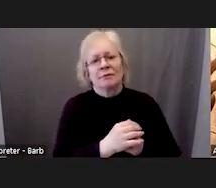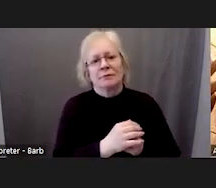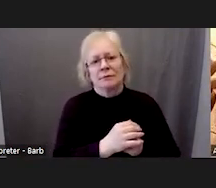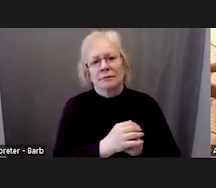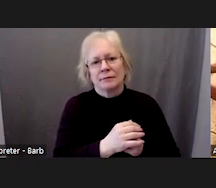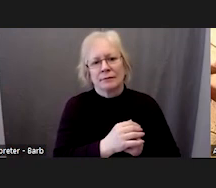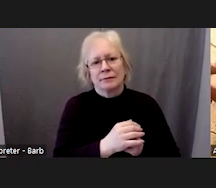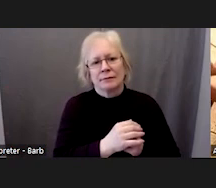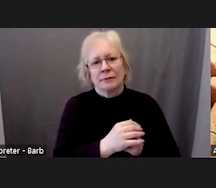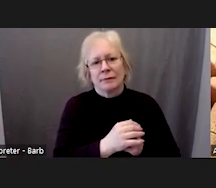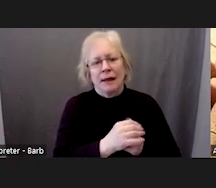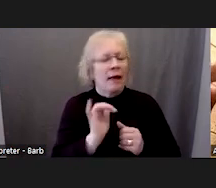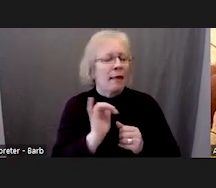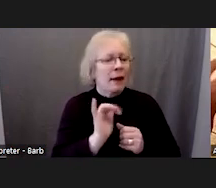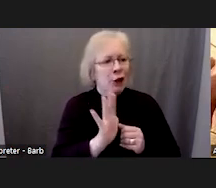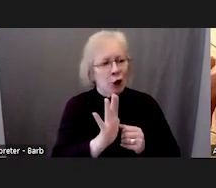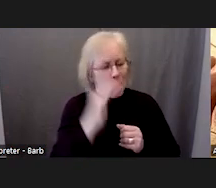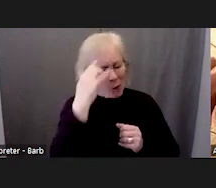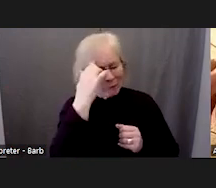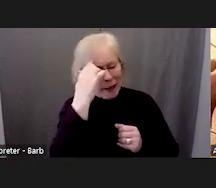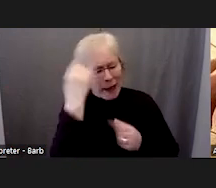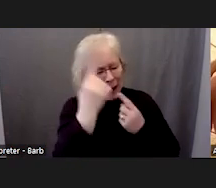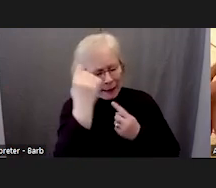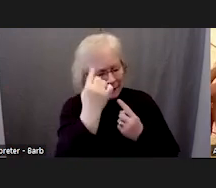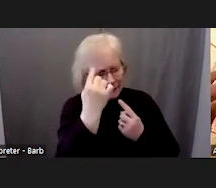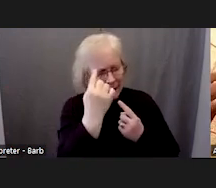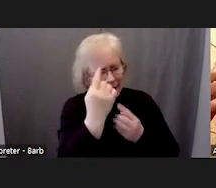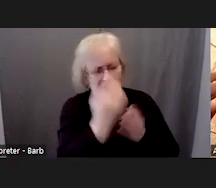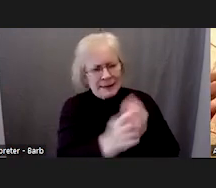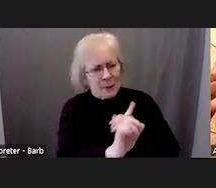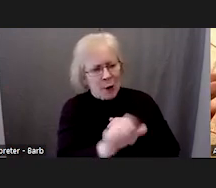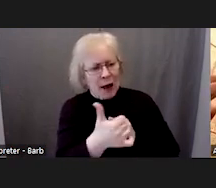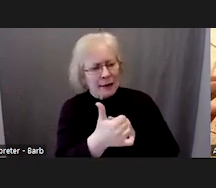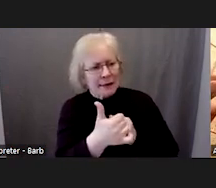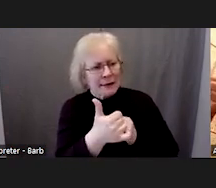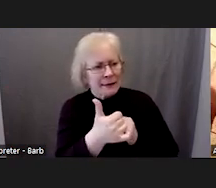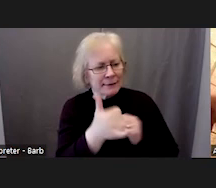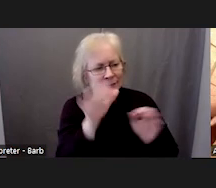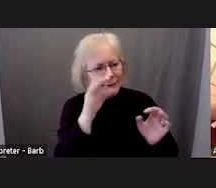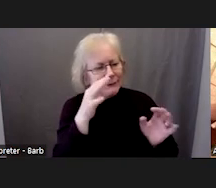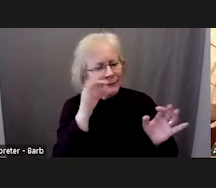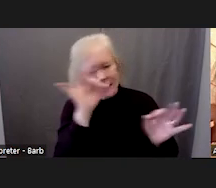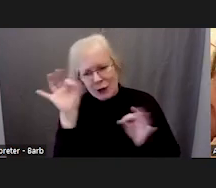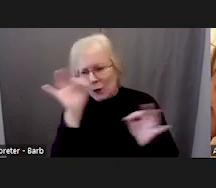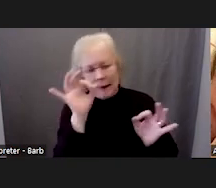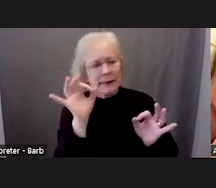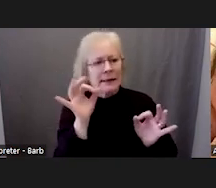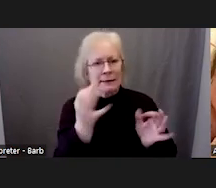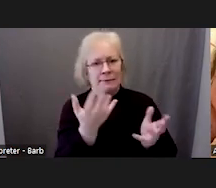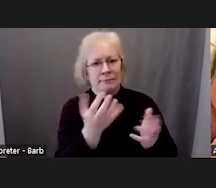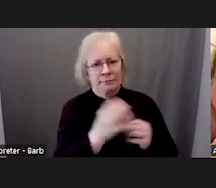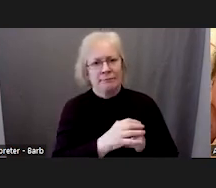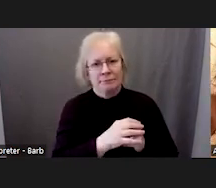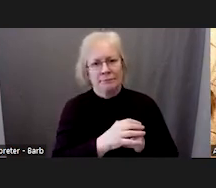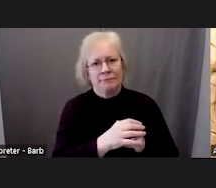your head is somewhere else. Okay. You get distracted by other stuff, and I feel like that